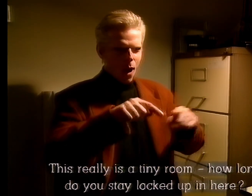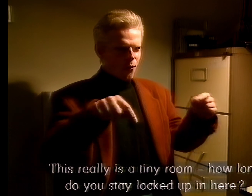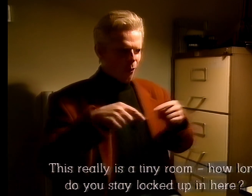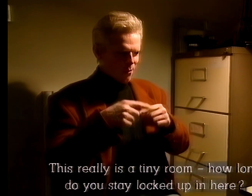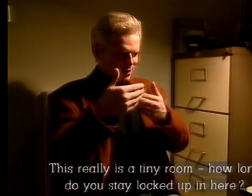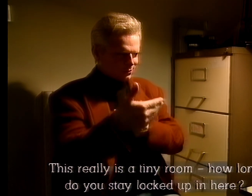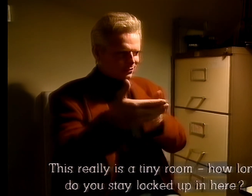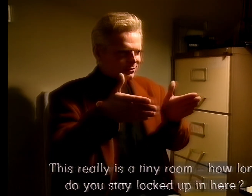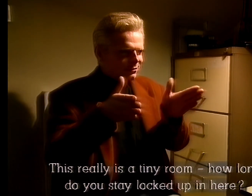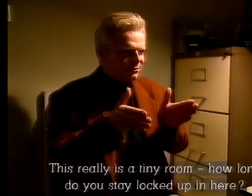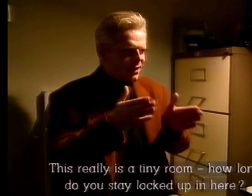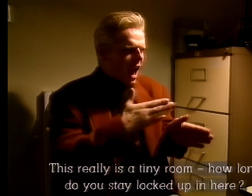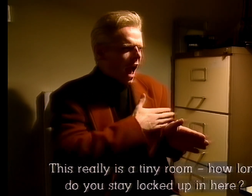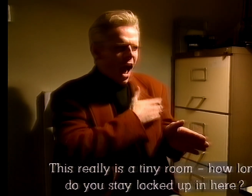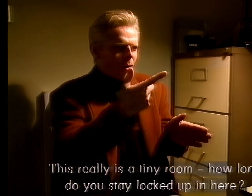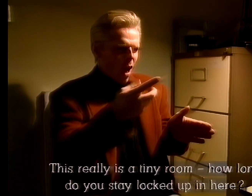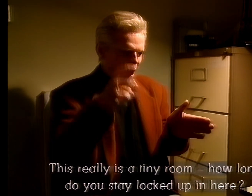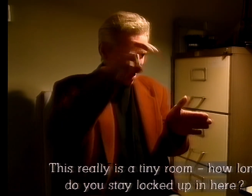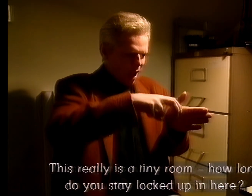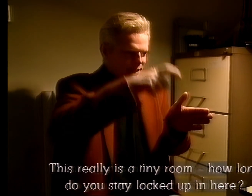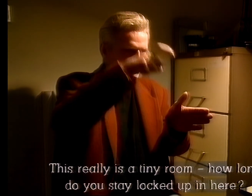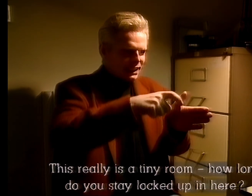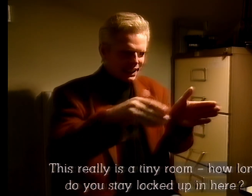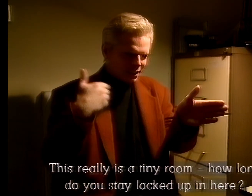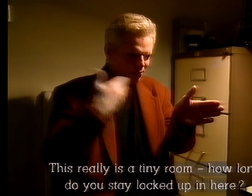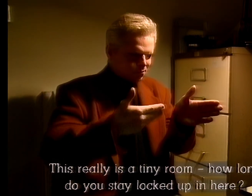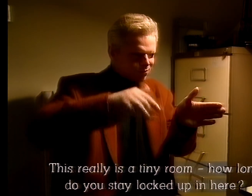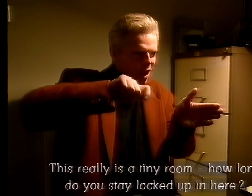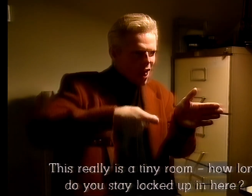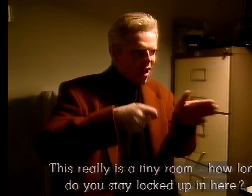This really is a tiny room. How long do you have to stay locked up in here?